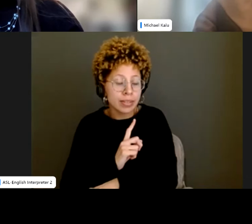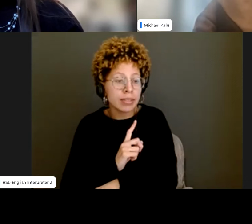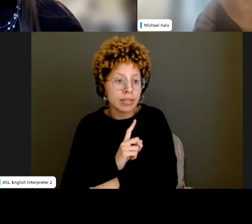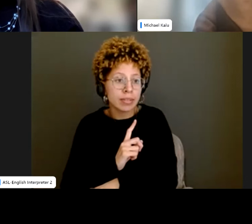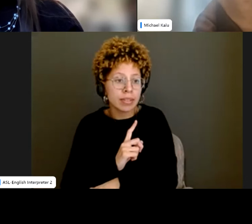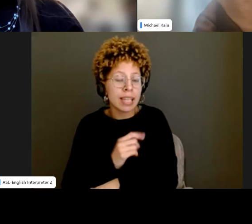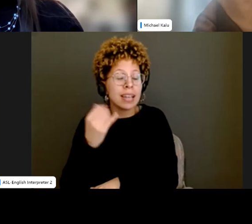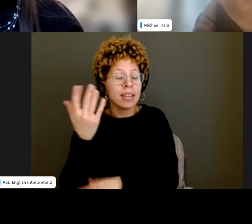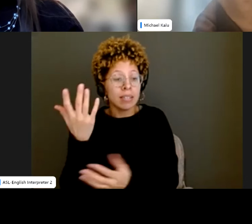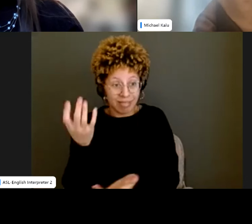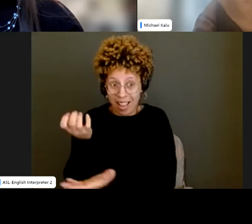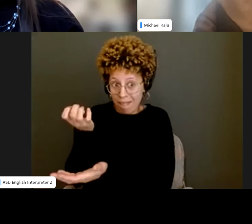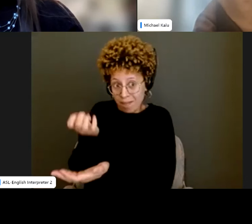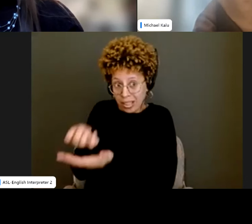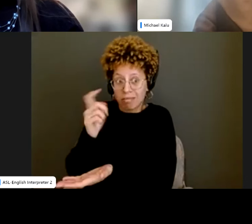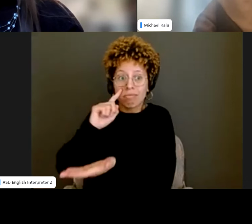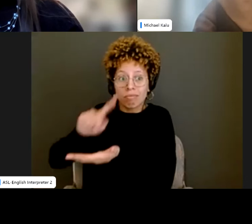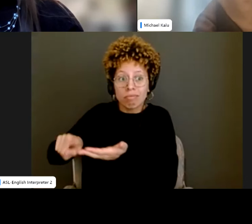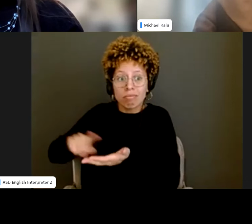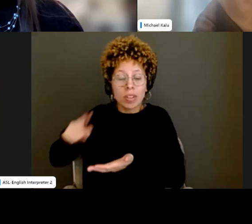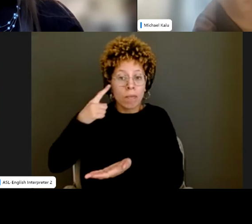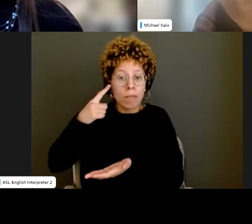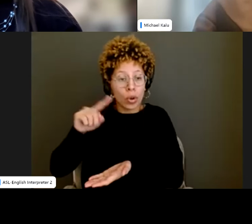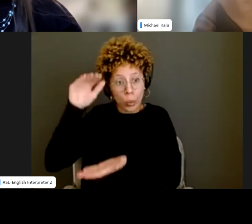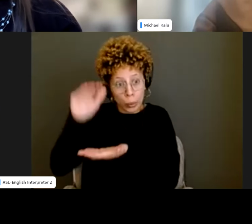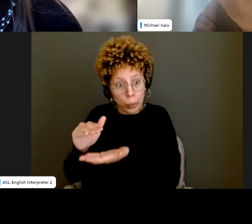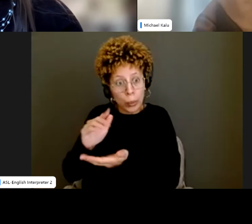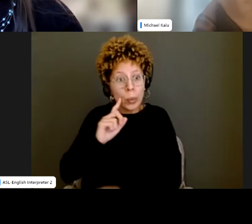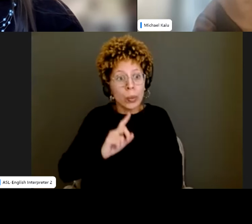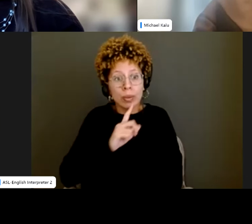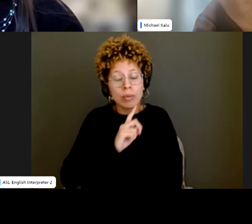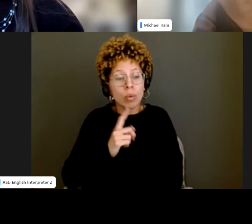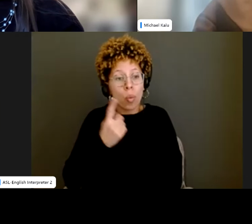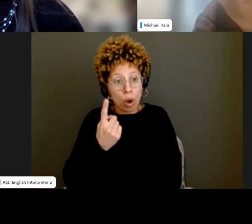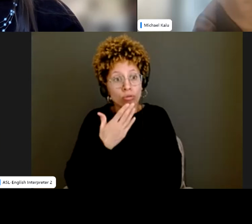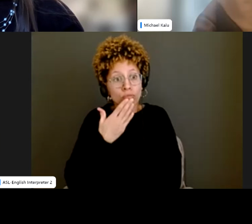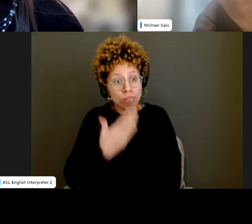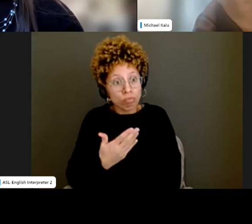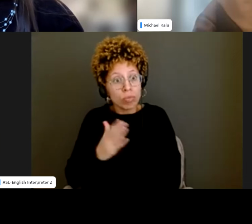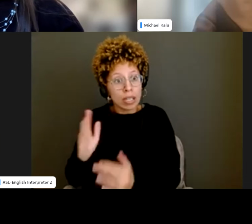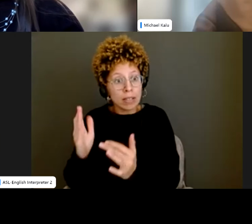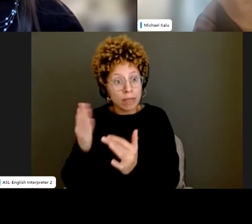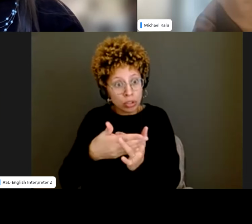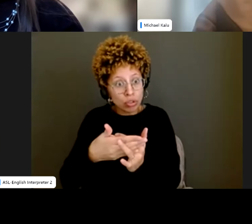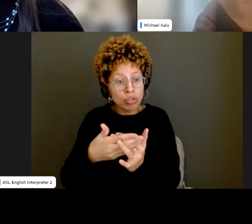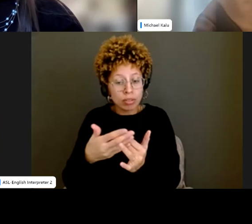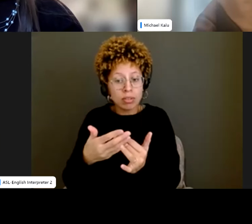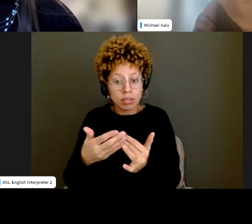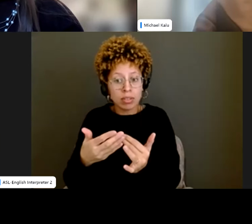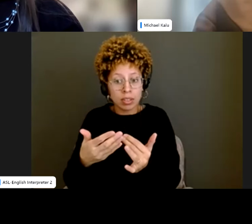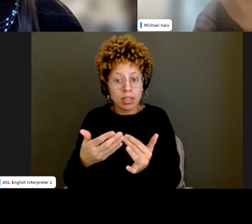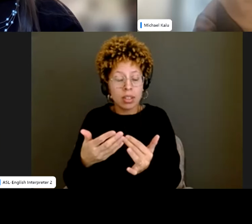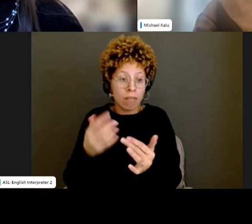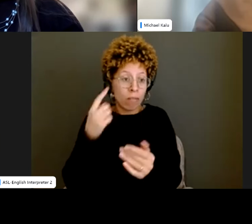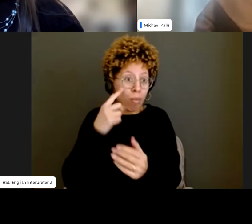that one of the effective interventions for reducing loneliness might be social loneliness and even emotional